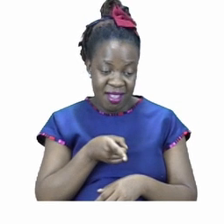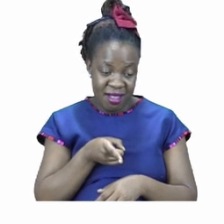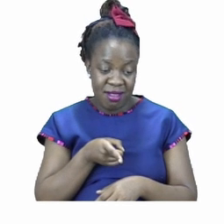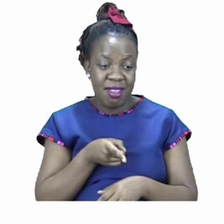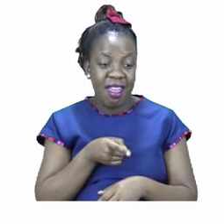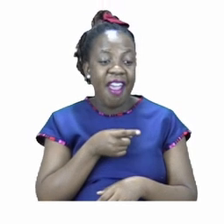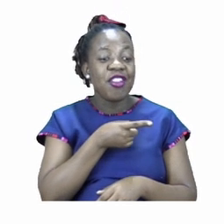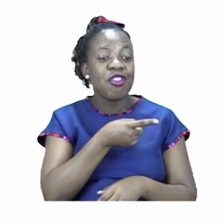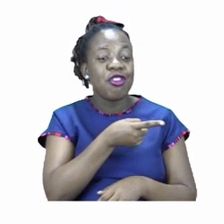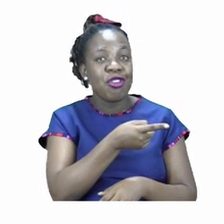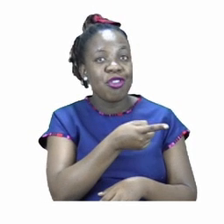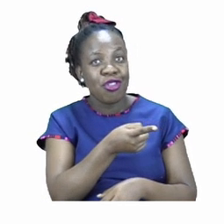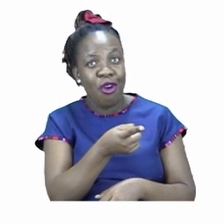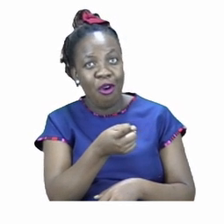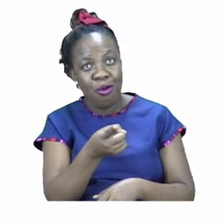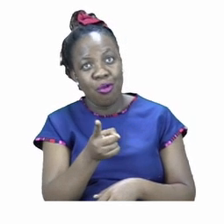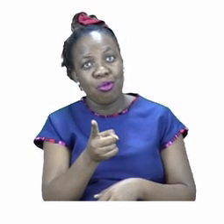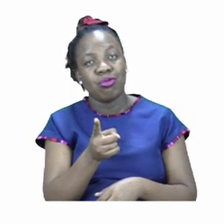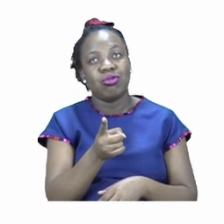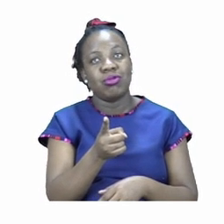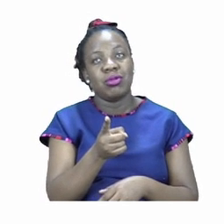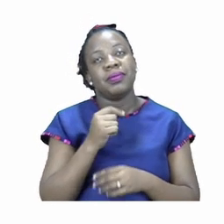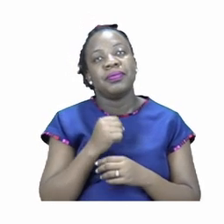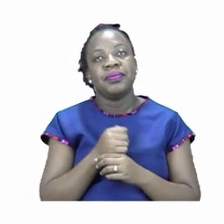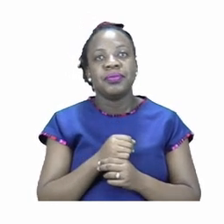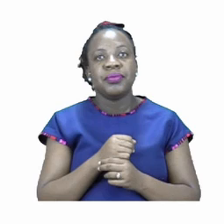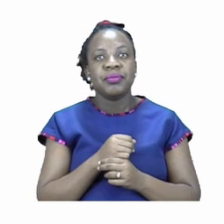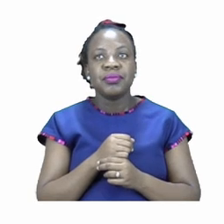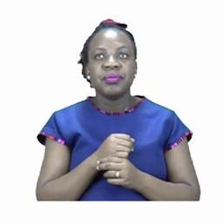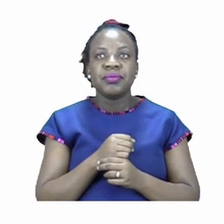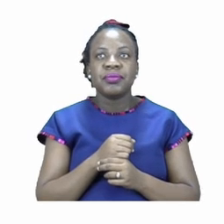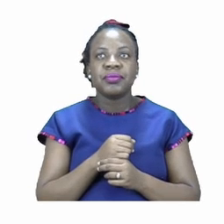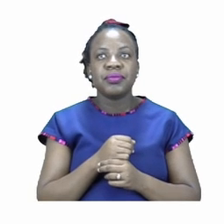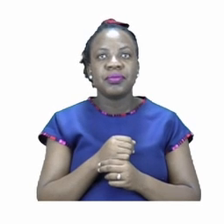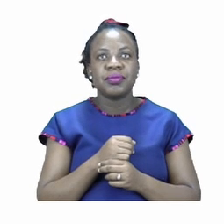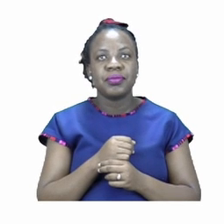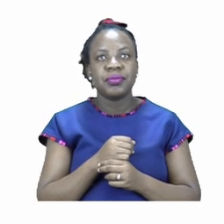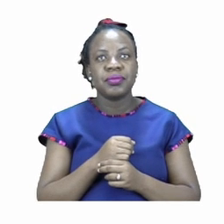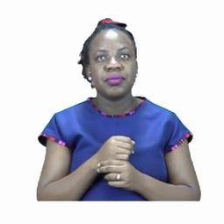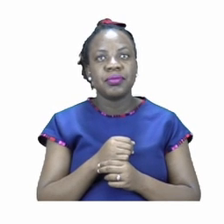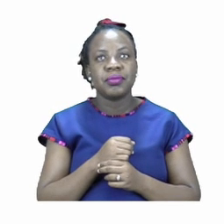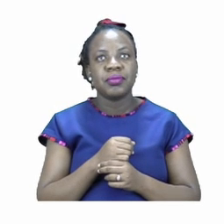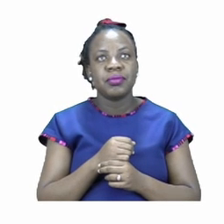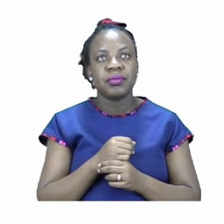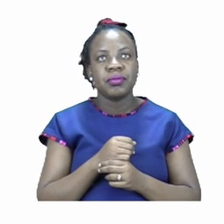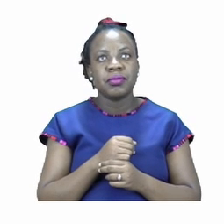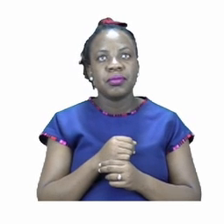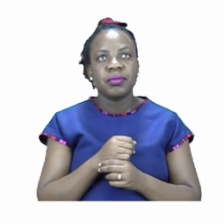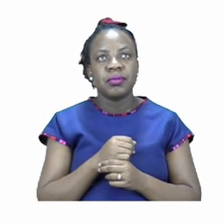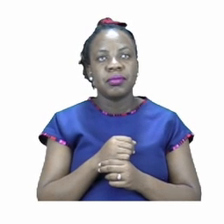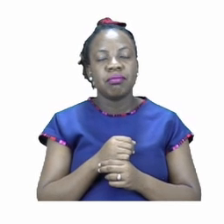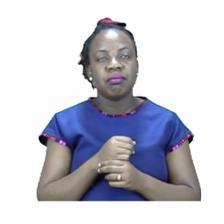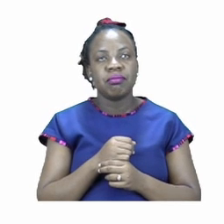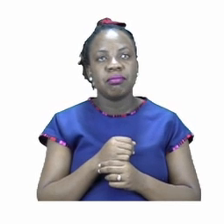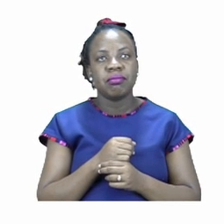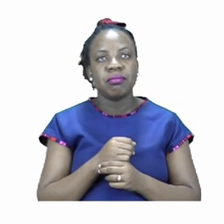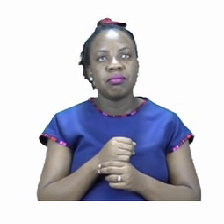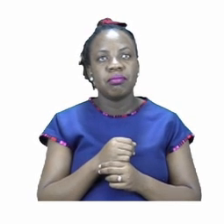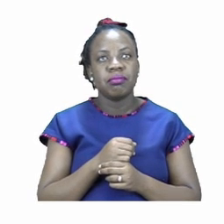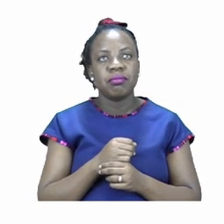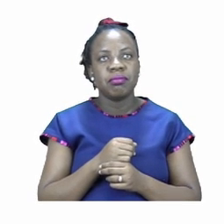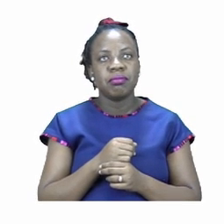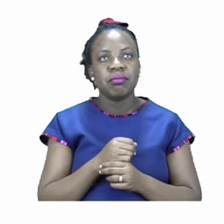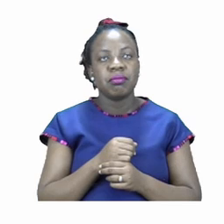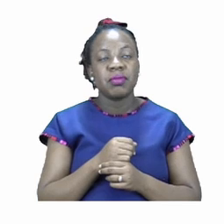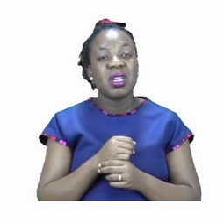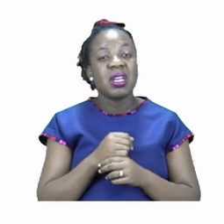these, and those. Now, as we do all our work this week, we are going to bump into all of